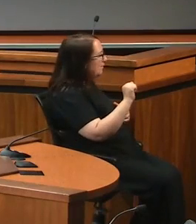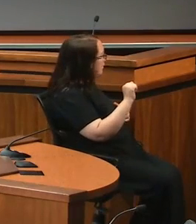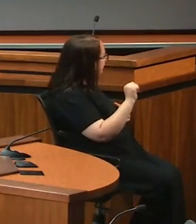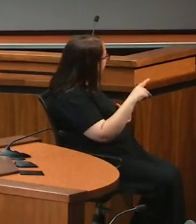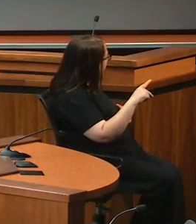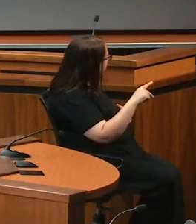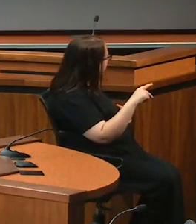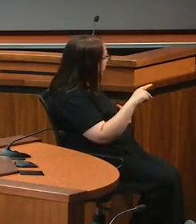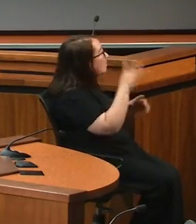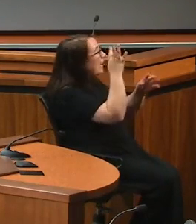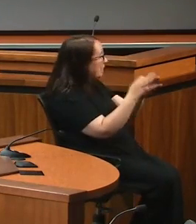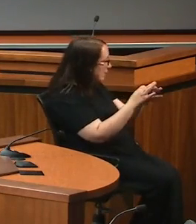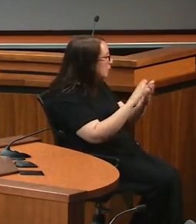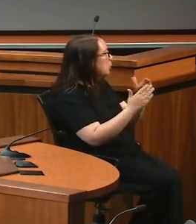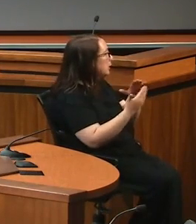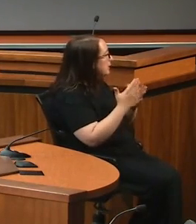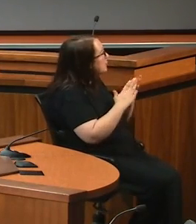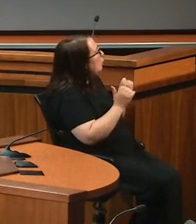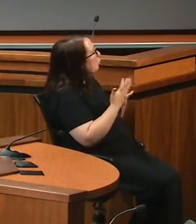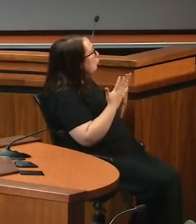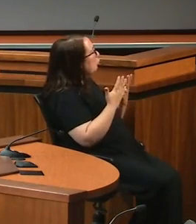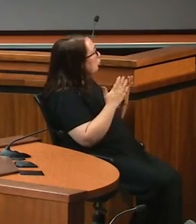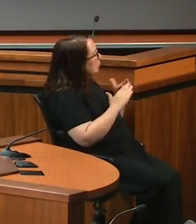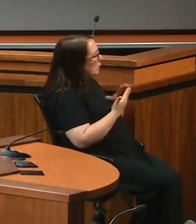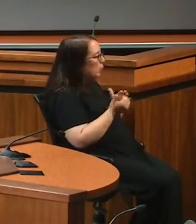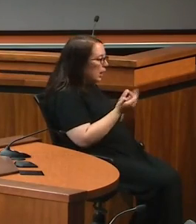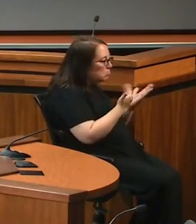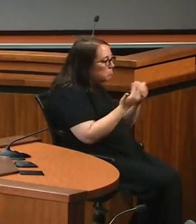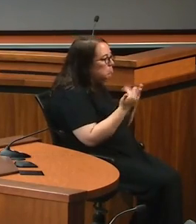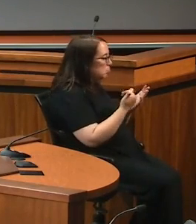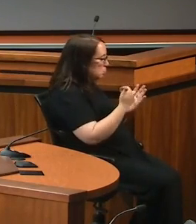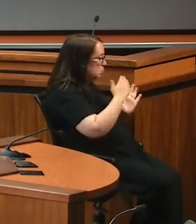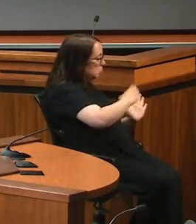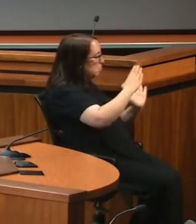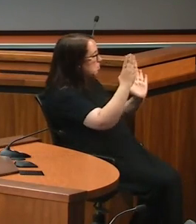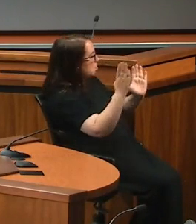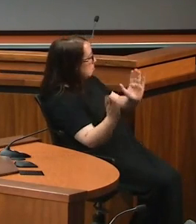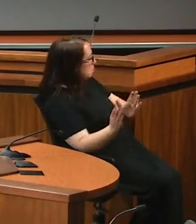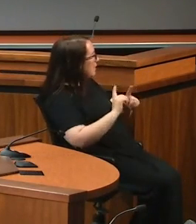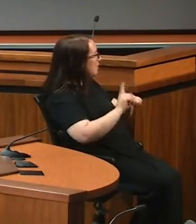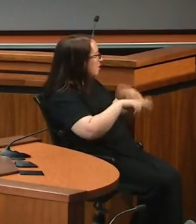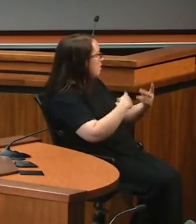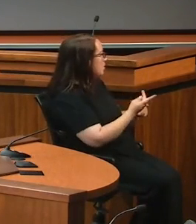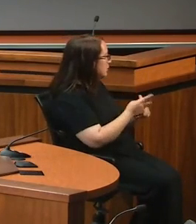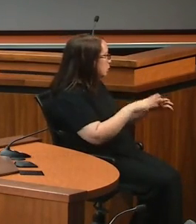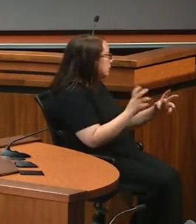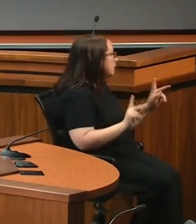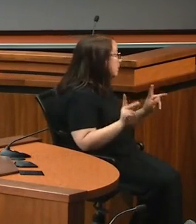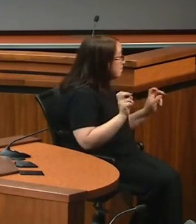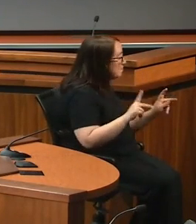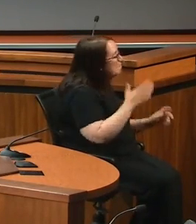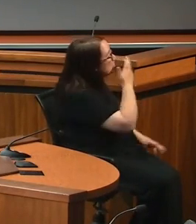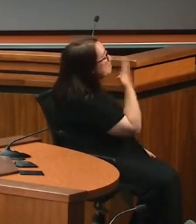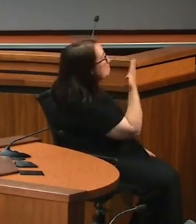education communities. So we'll have a series of different times that we could be meeting with different groups and folks. So Okay,